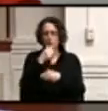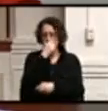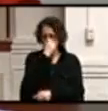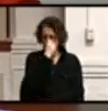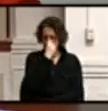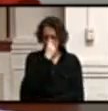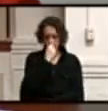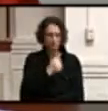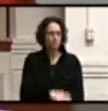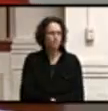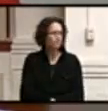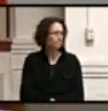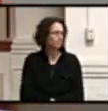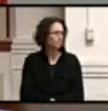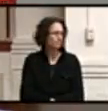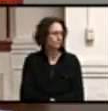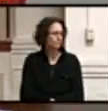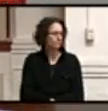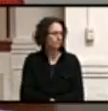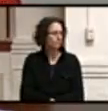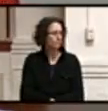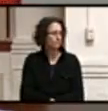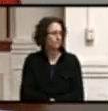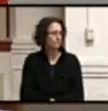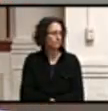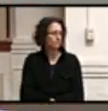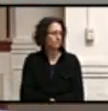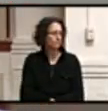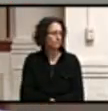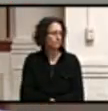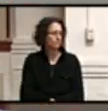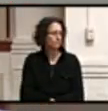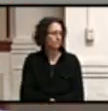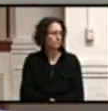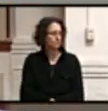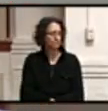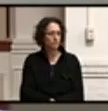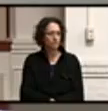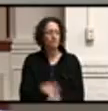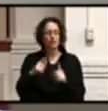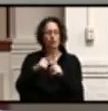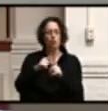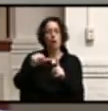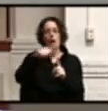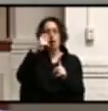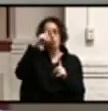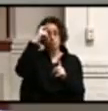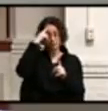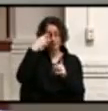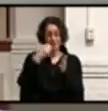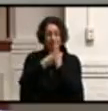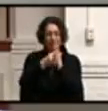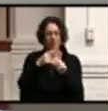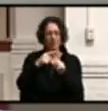7, 8, 9, 10, 11, 12 different funds here that make up our other governmental